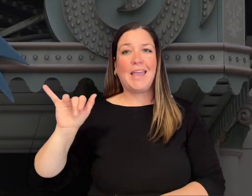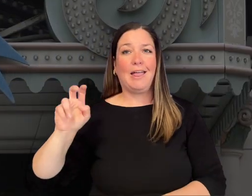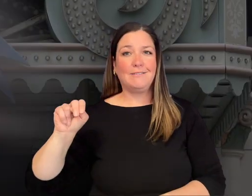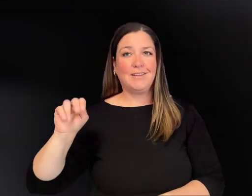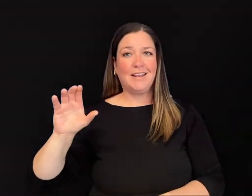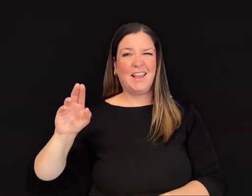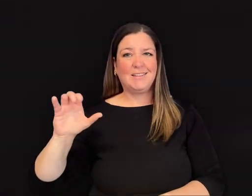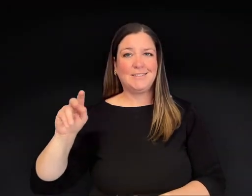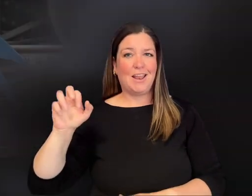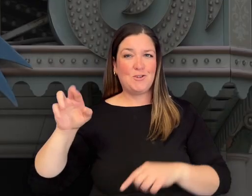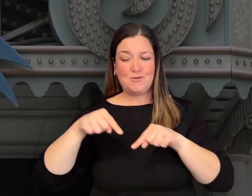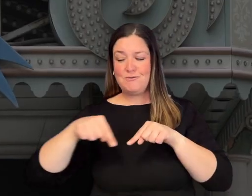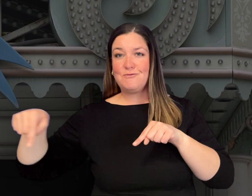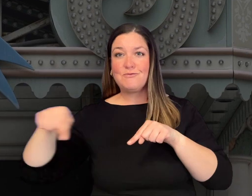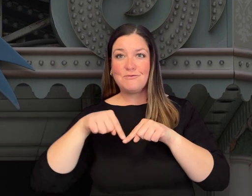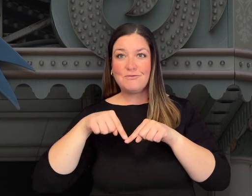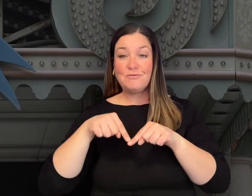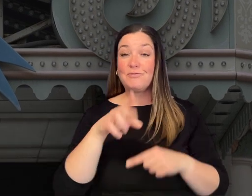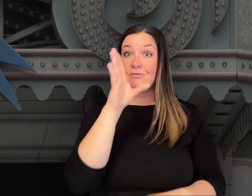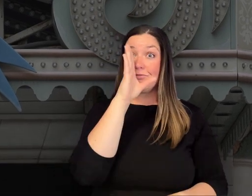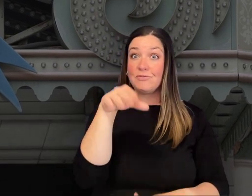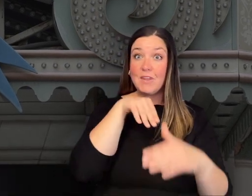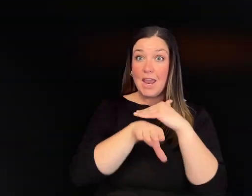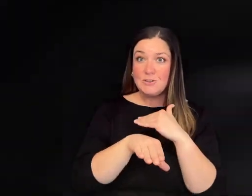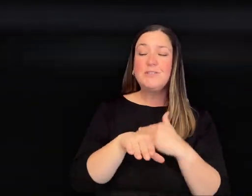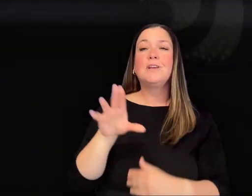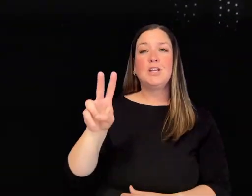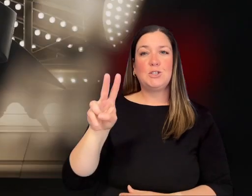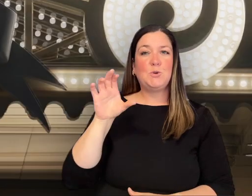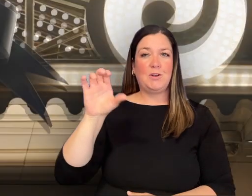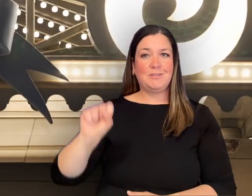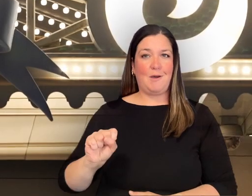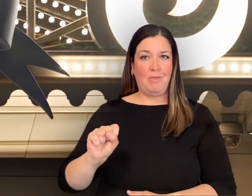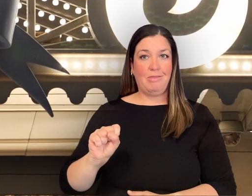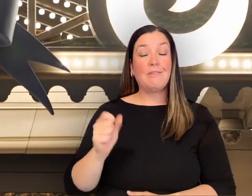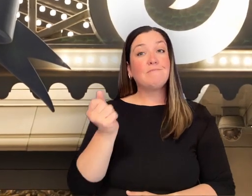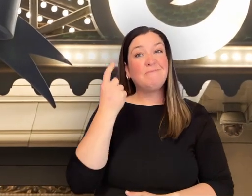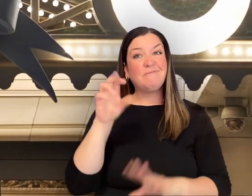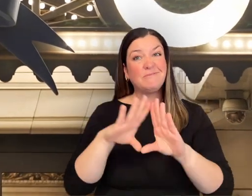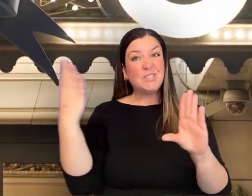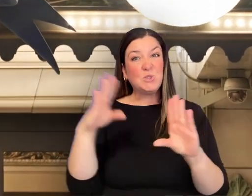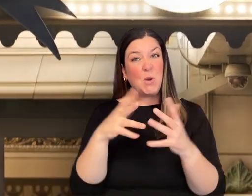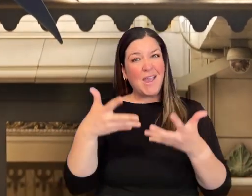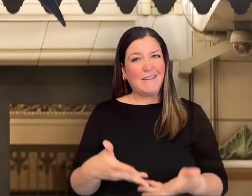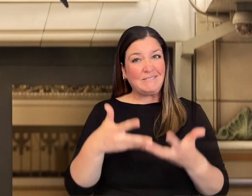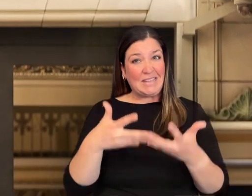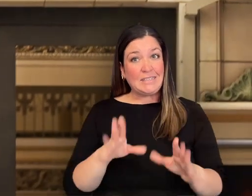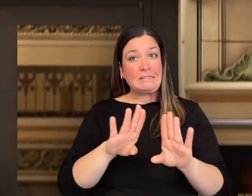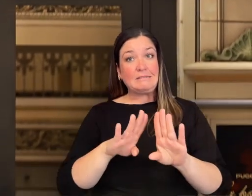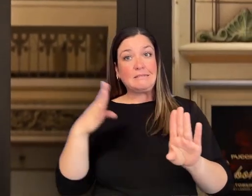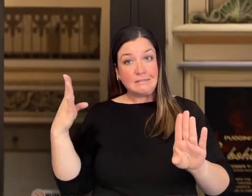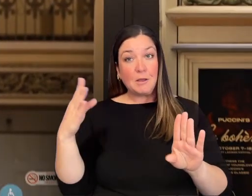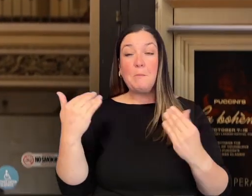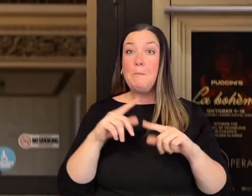a block away. The main entrance to the theater is on 200 South. The doors are slightly heavy to open, but there is